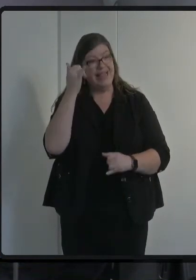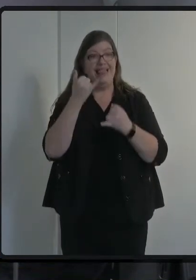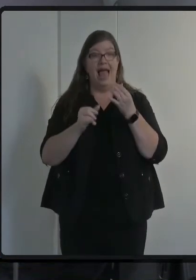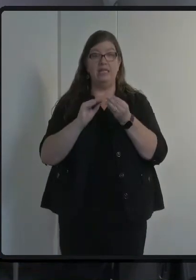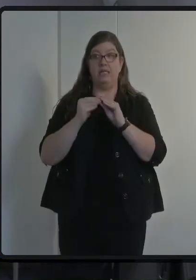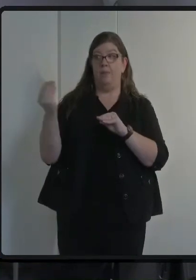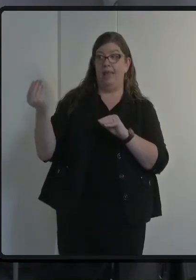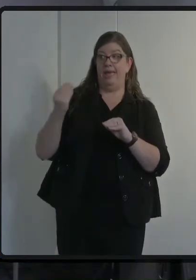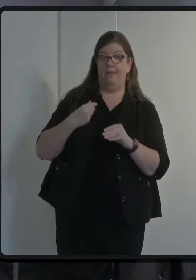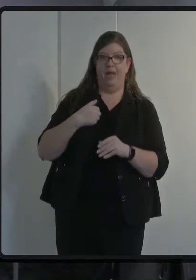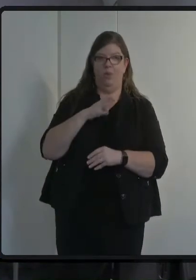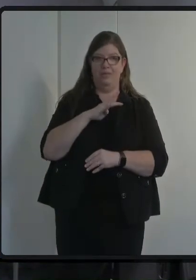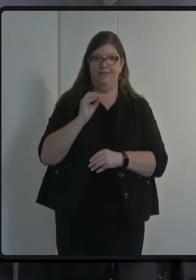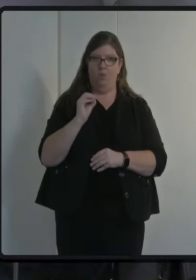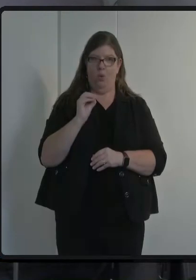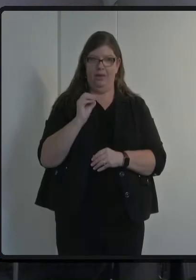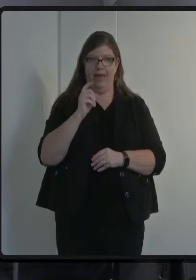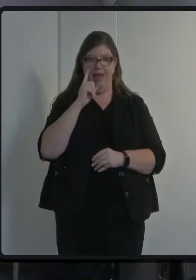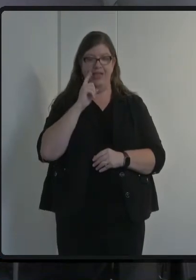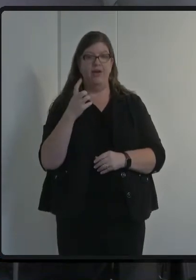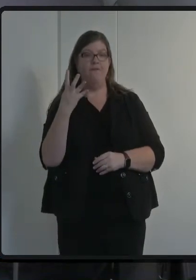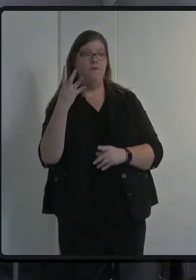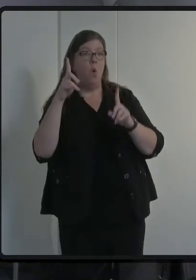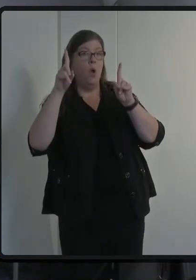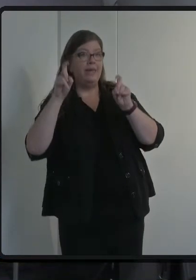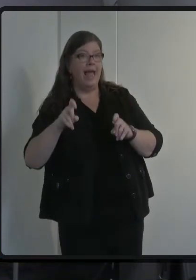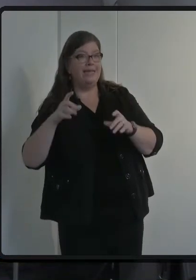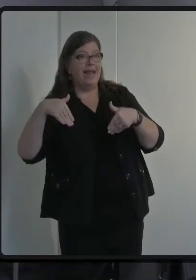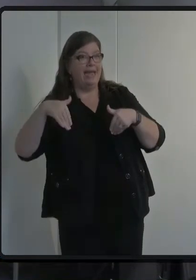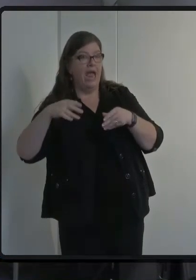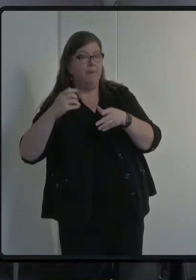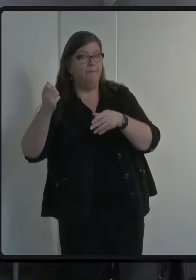I got. I think there are 4 tests pending. That's a possibility.